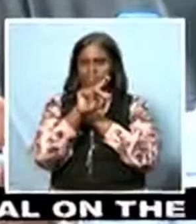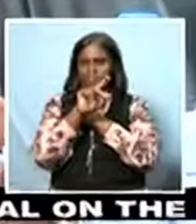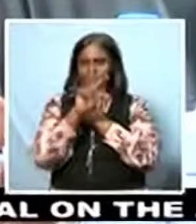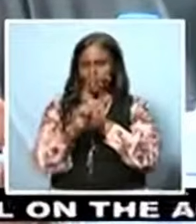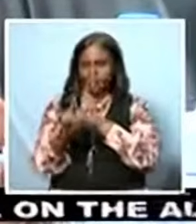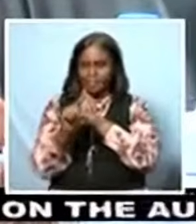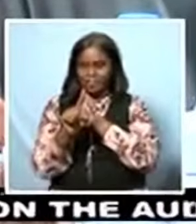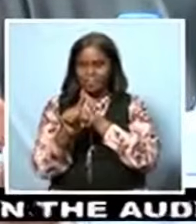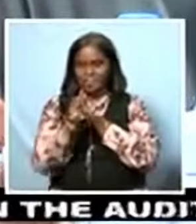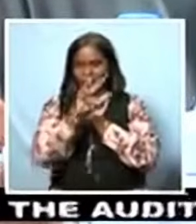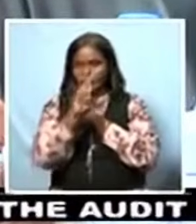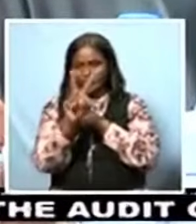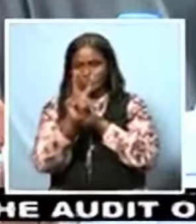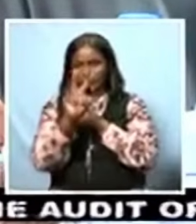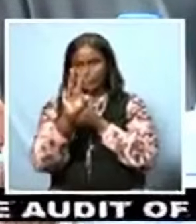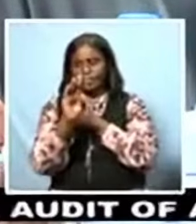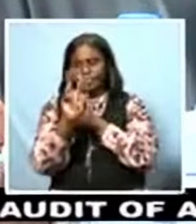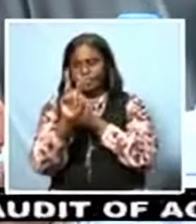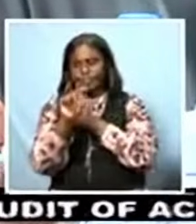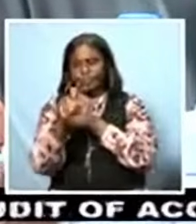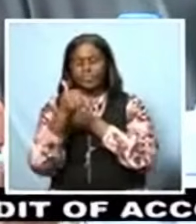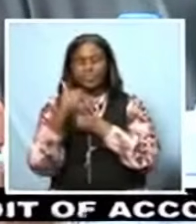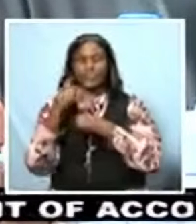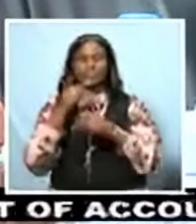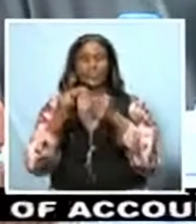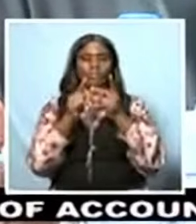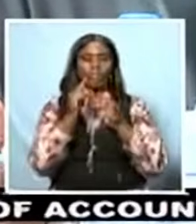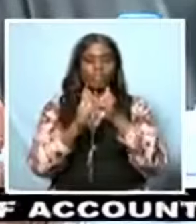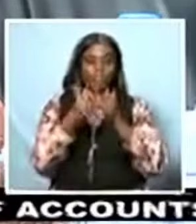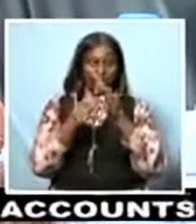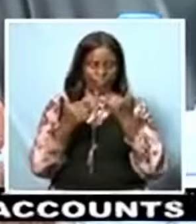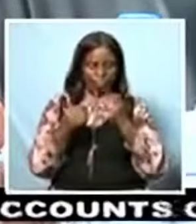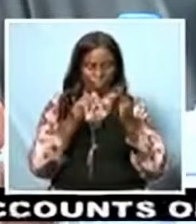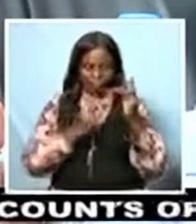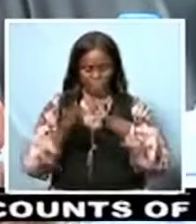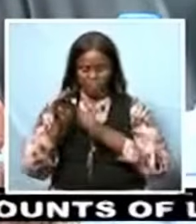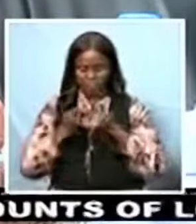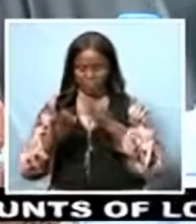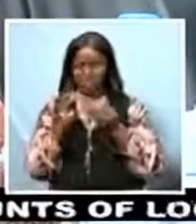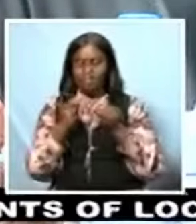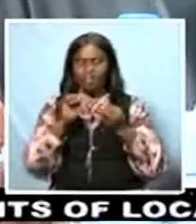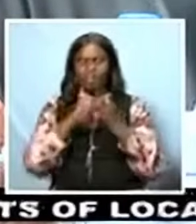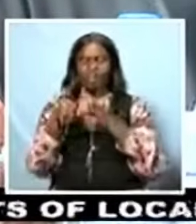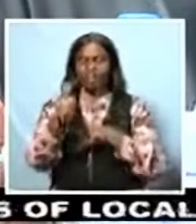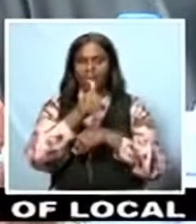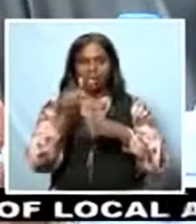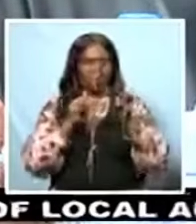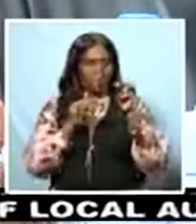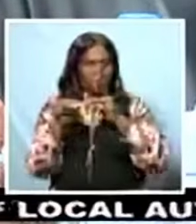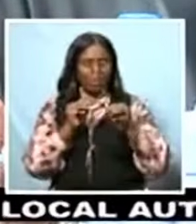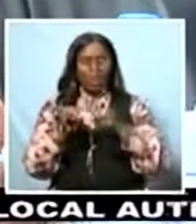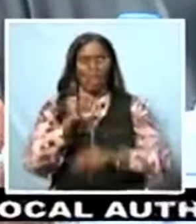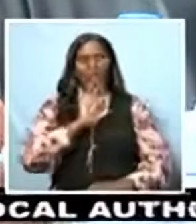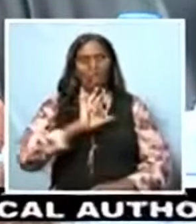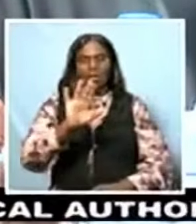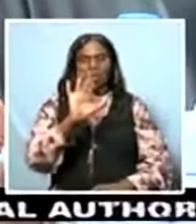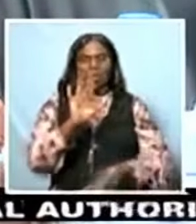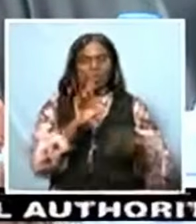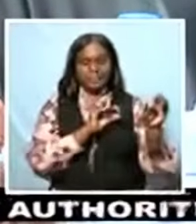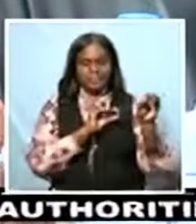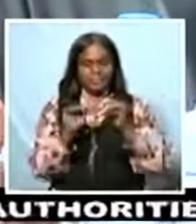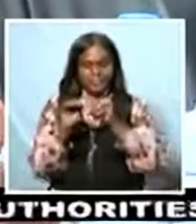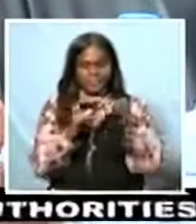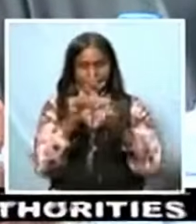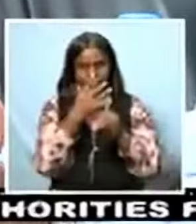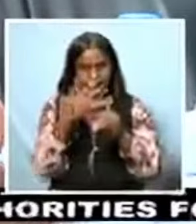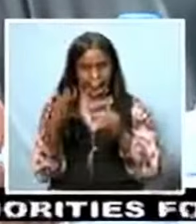71, do you have a procedure which explains how you should manage your movable assets